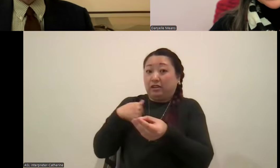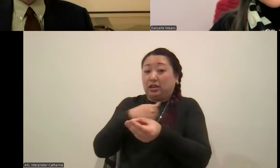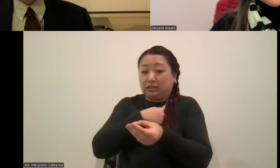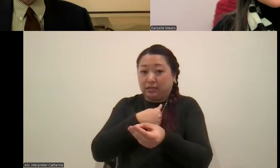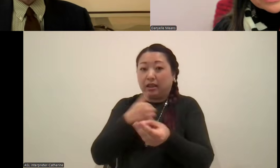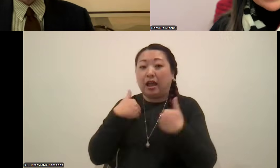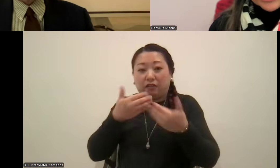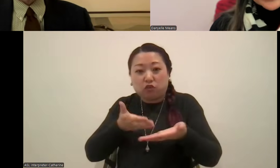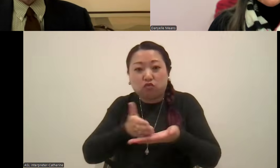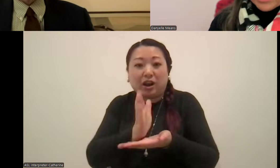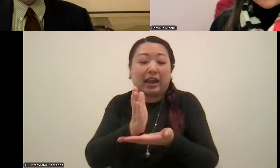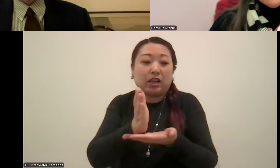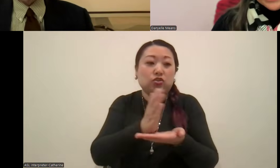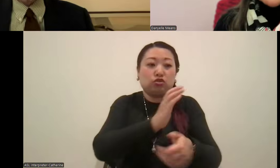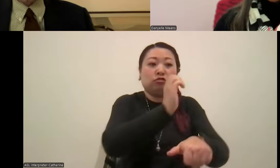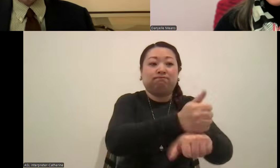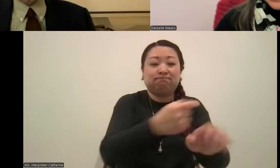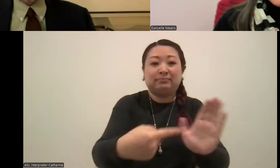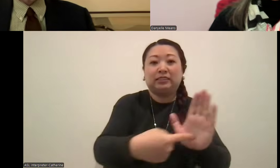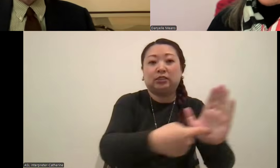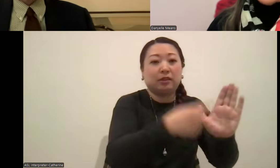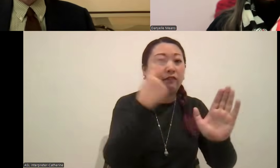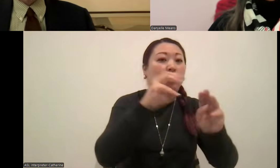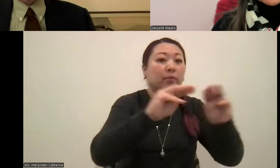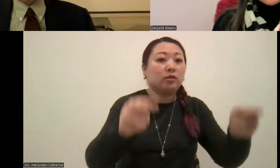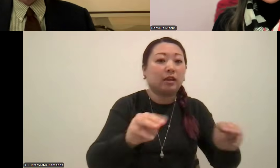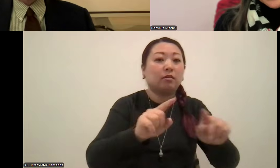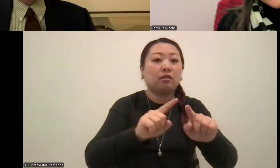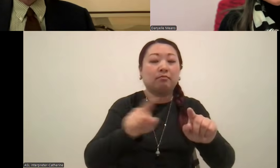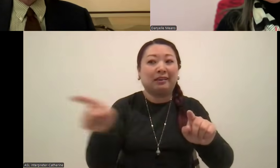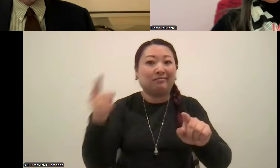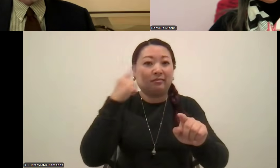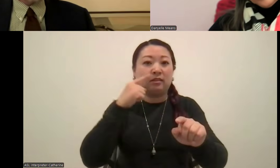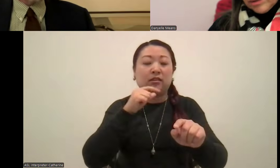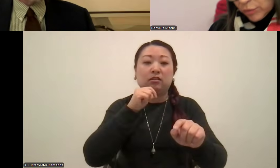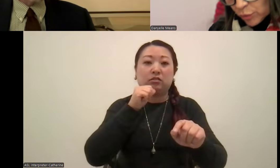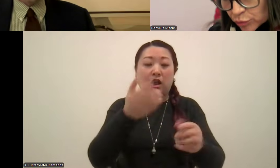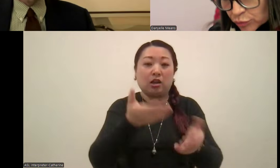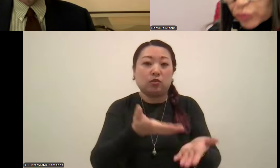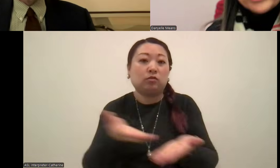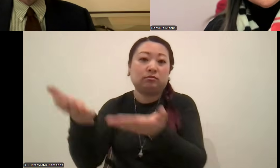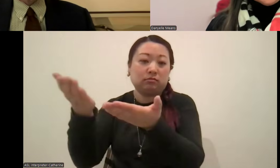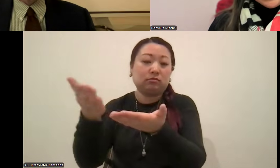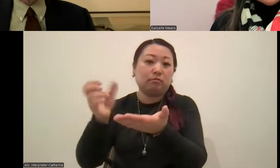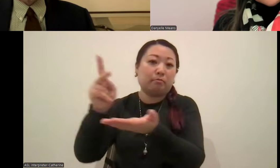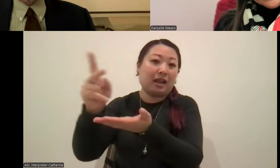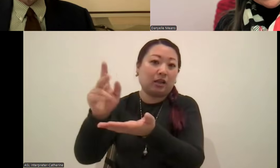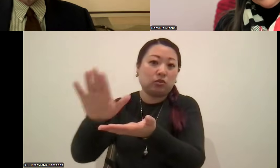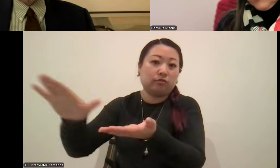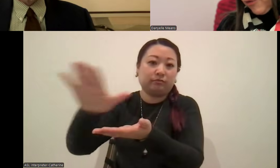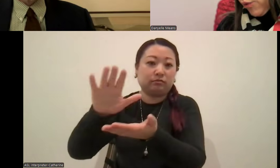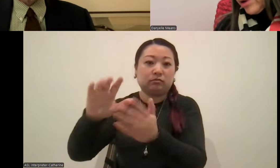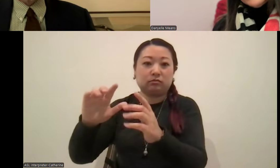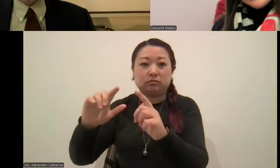repatriated. And so I'm walking a fine line here between really